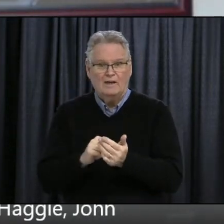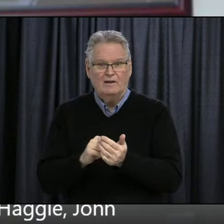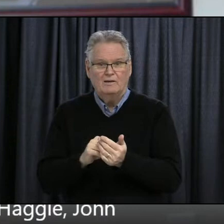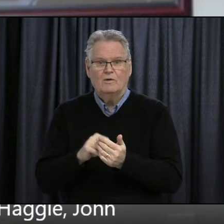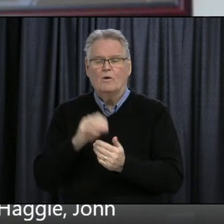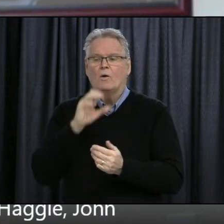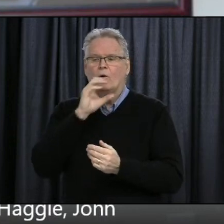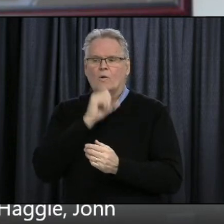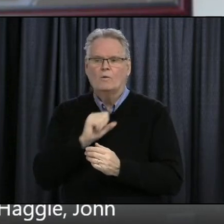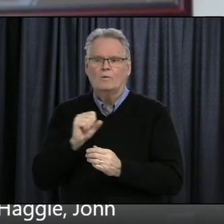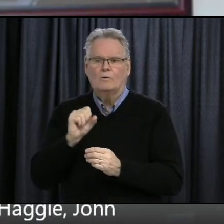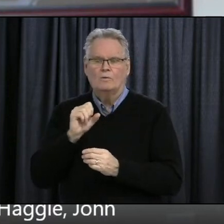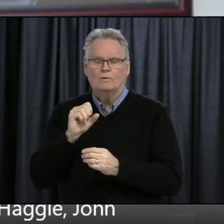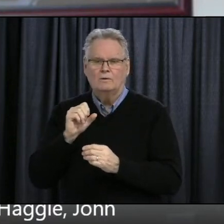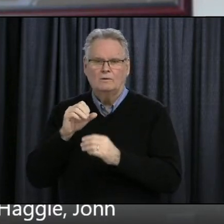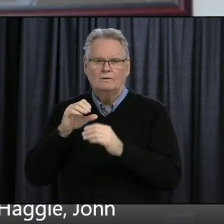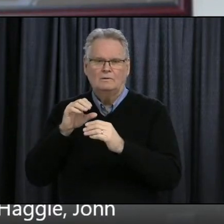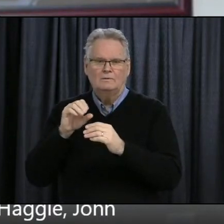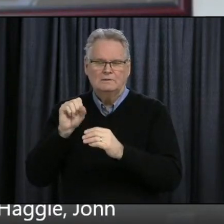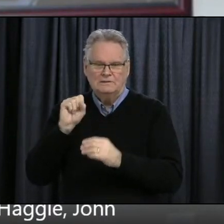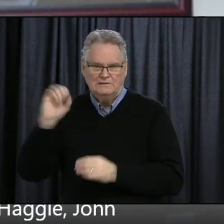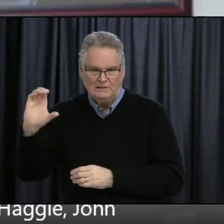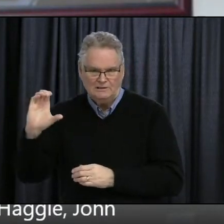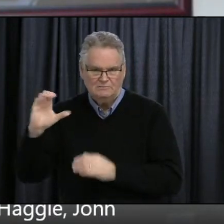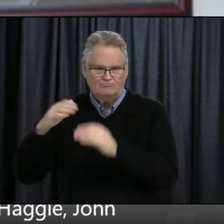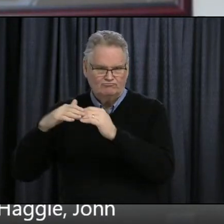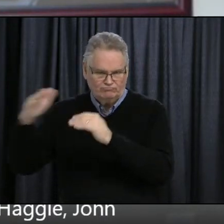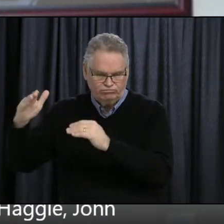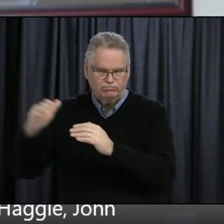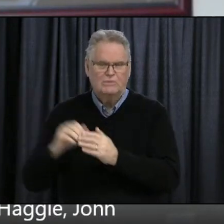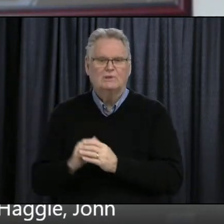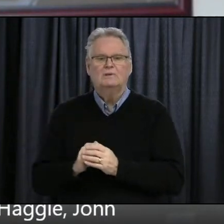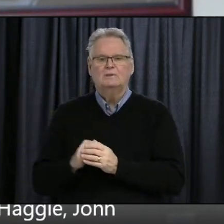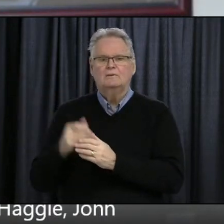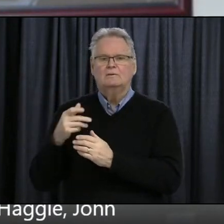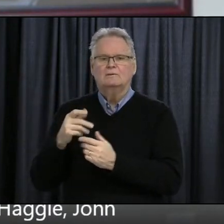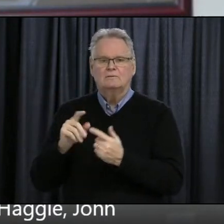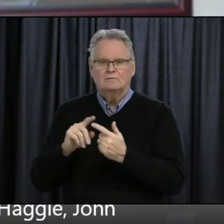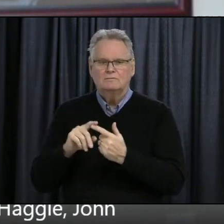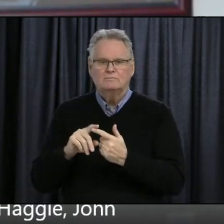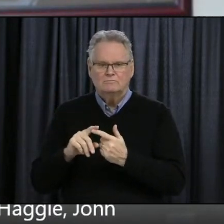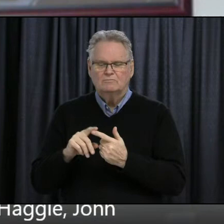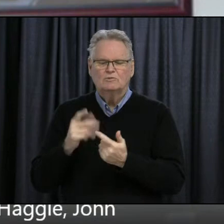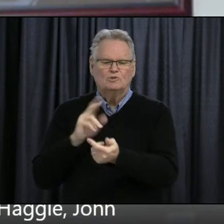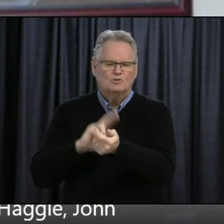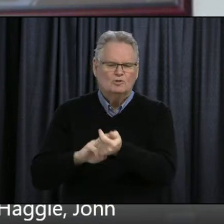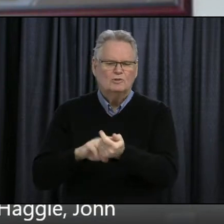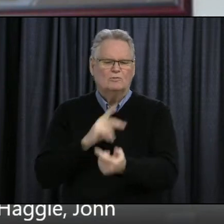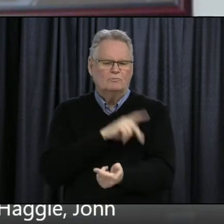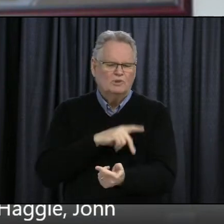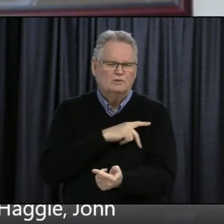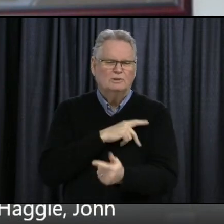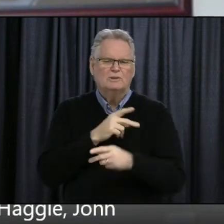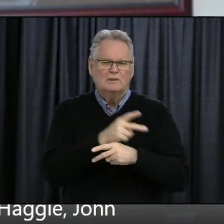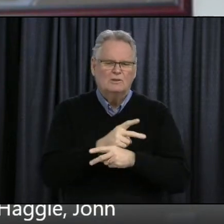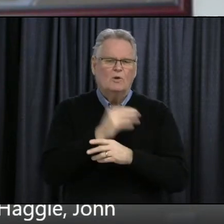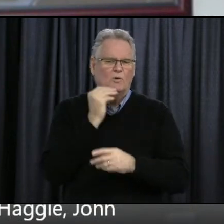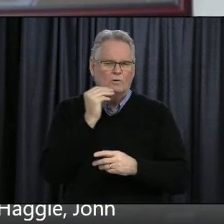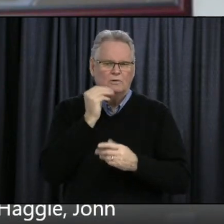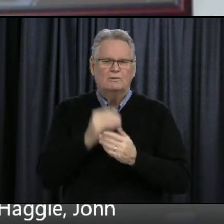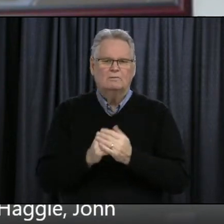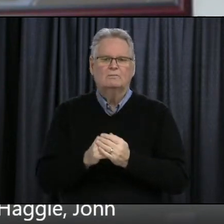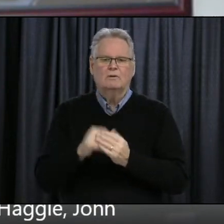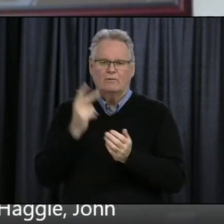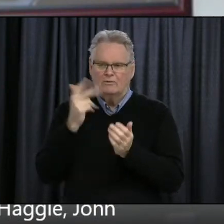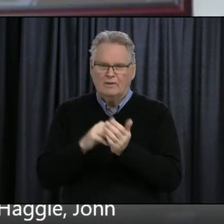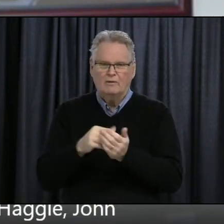homes. The challenge is that our vaccine delivery has not yet matched even those numbers, so we are working through